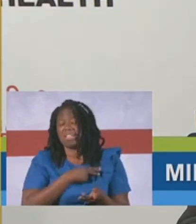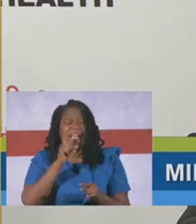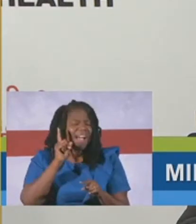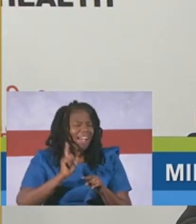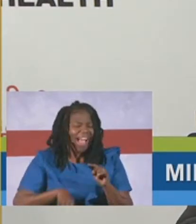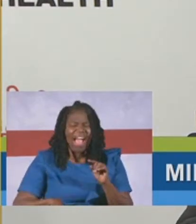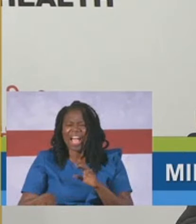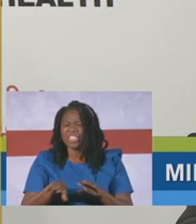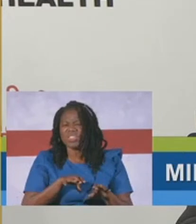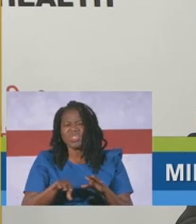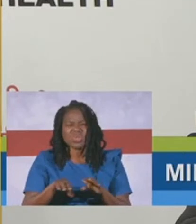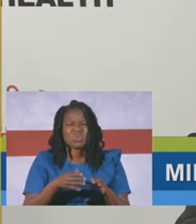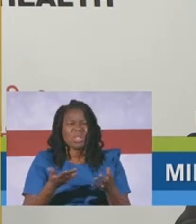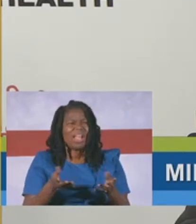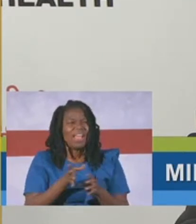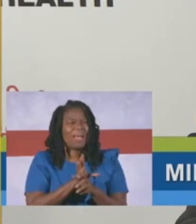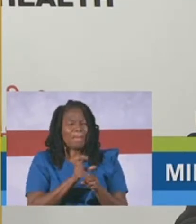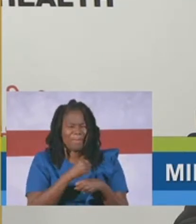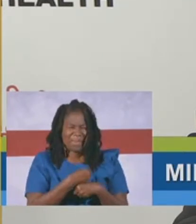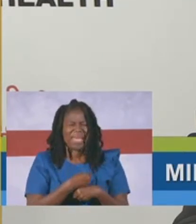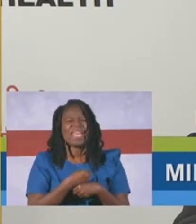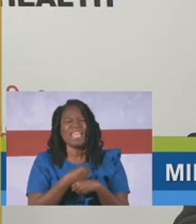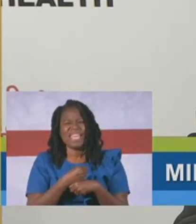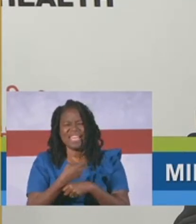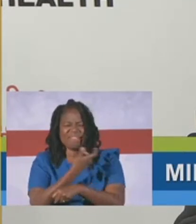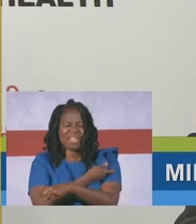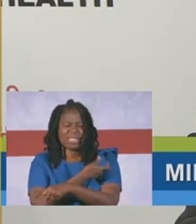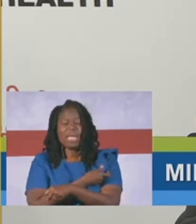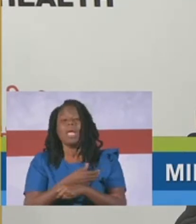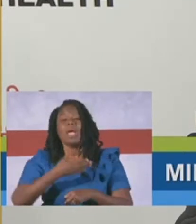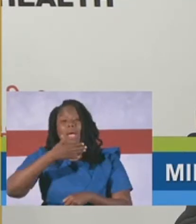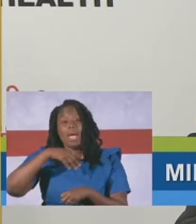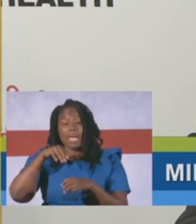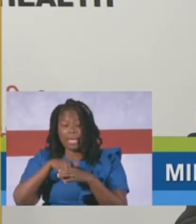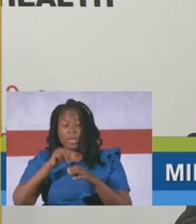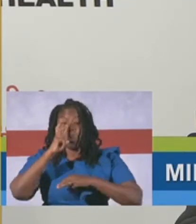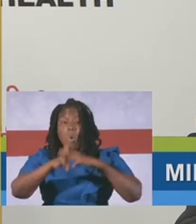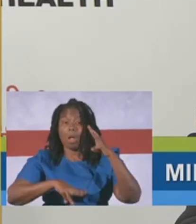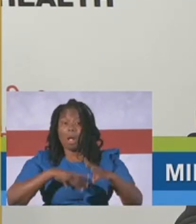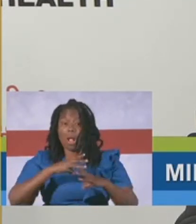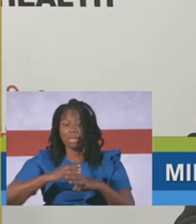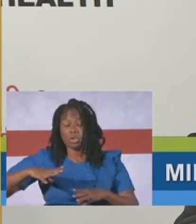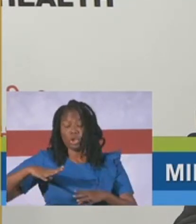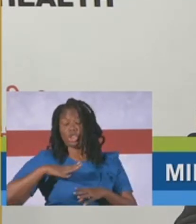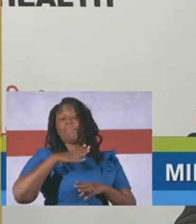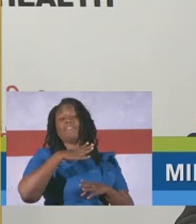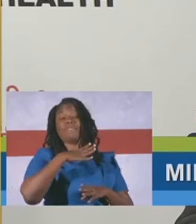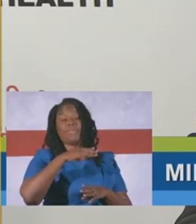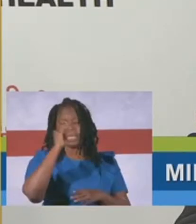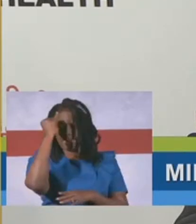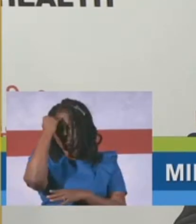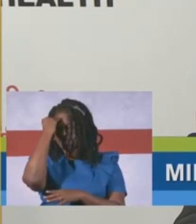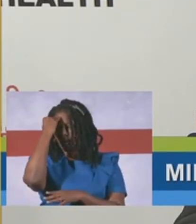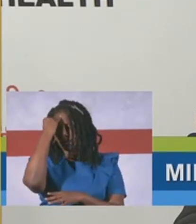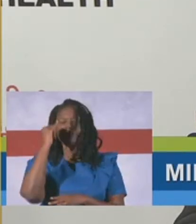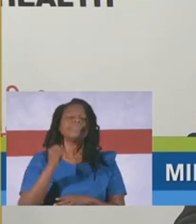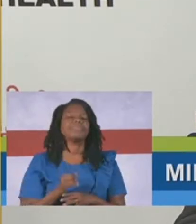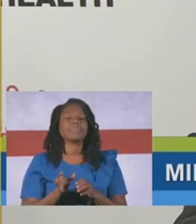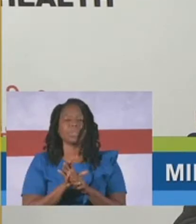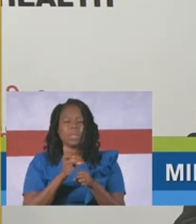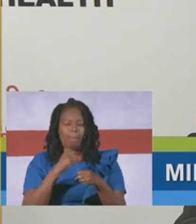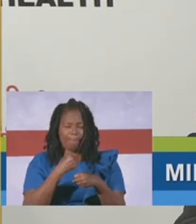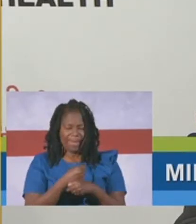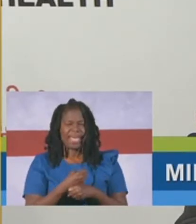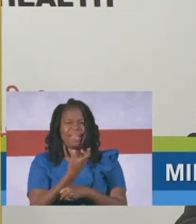major manufacturer of vaccines in the world is India, the Serum Institute of India. Not only for COVID, even